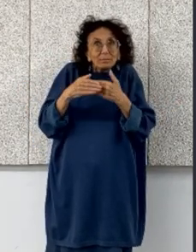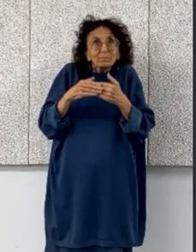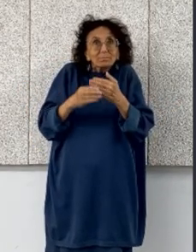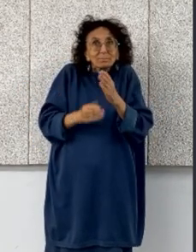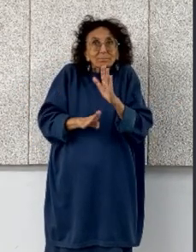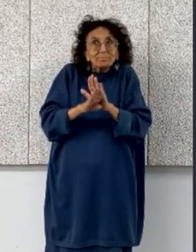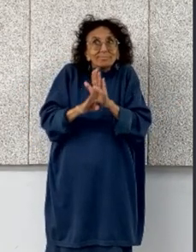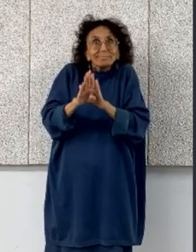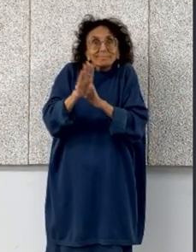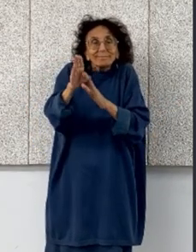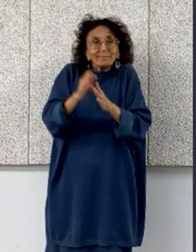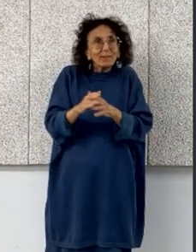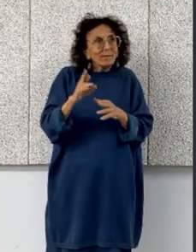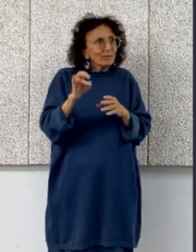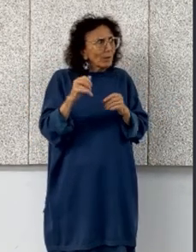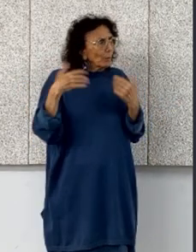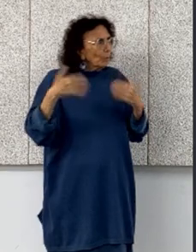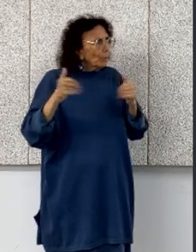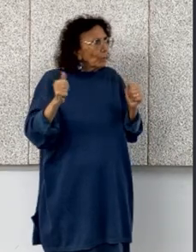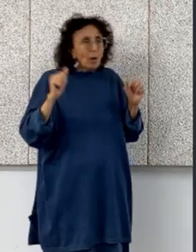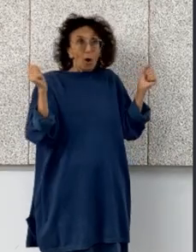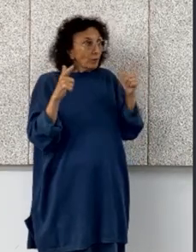So that is very exciting. That's very exciting.